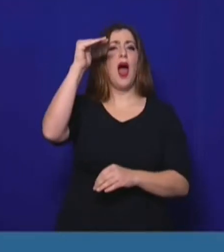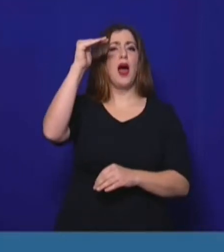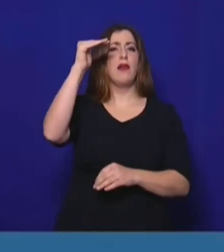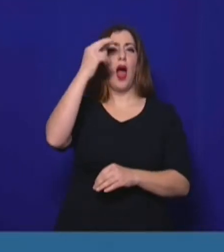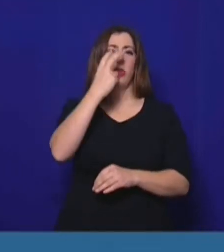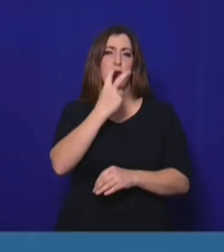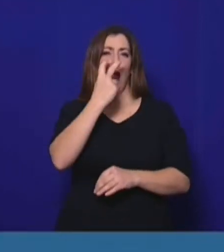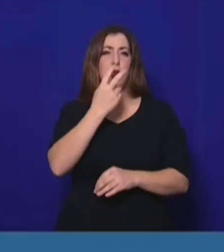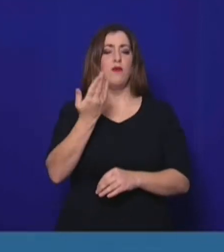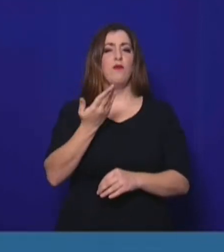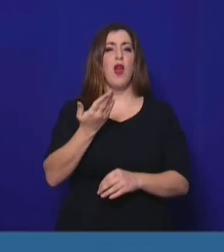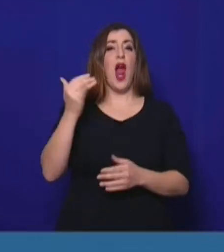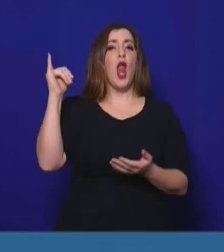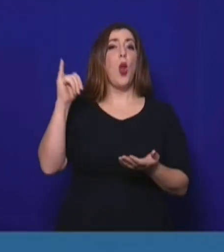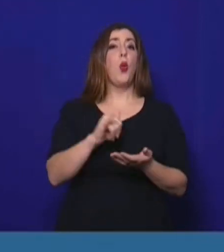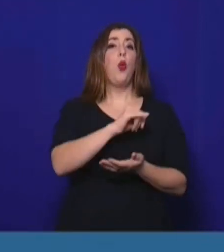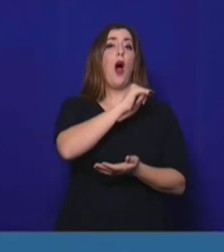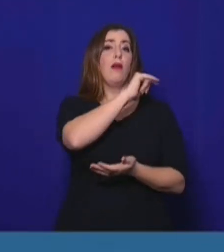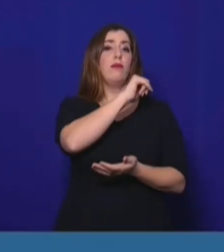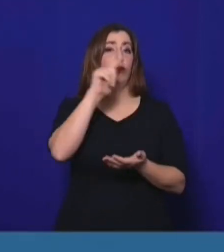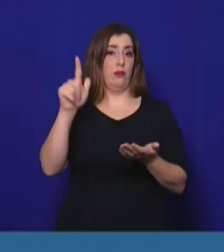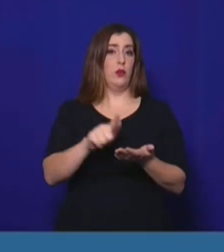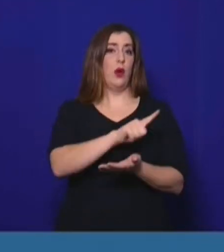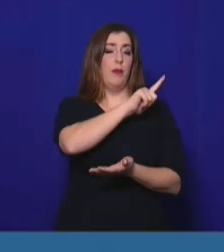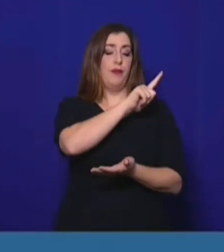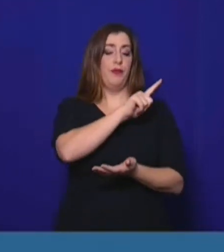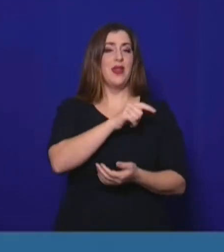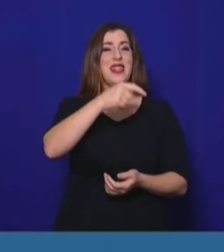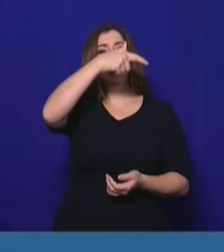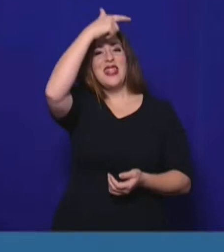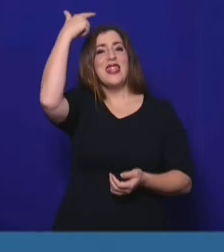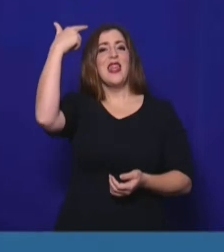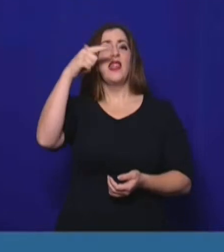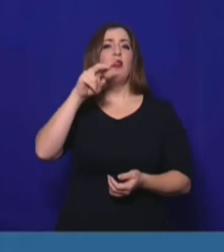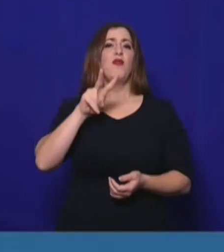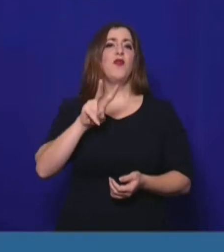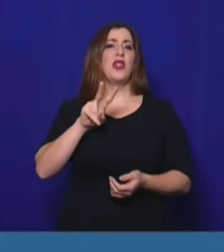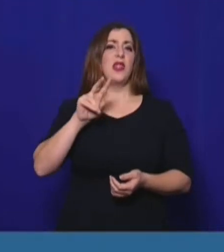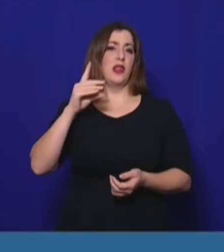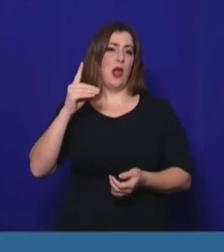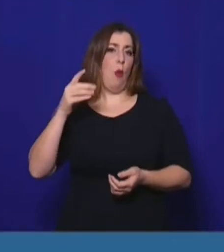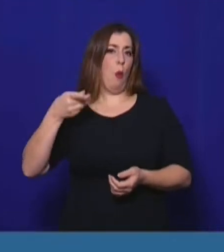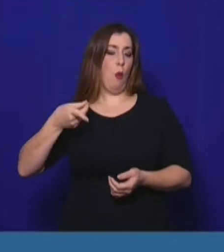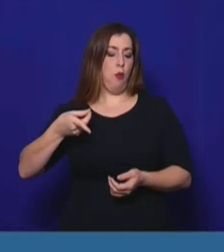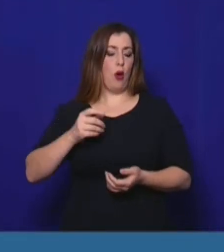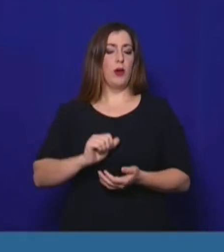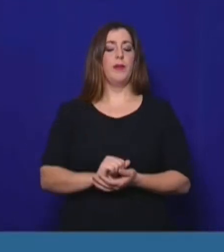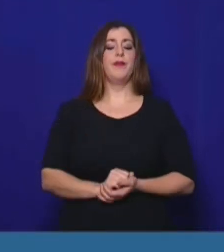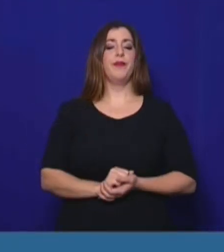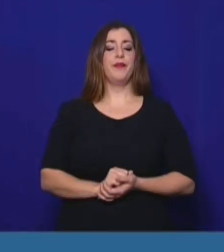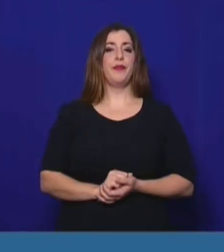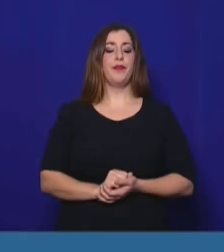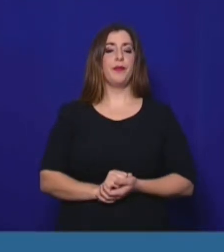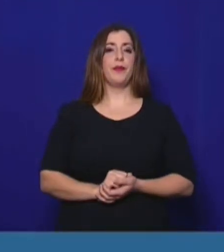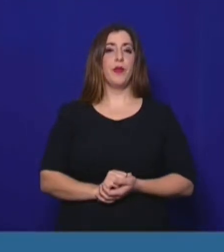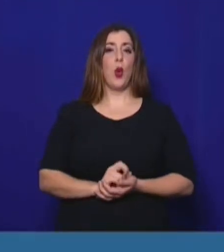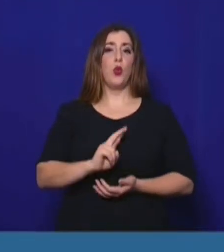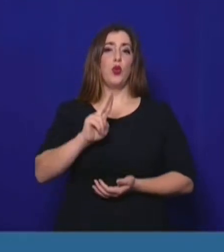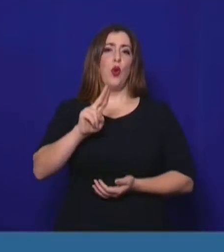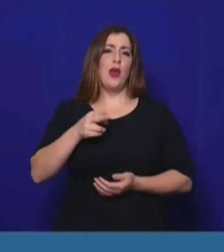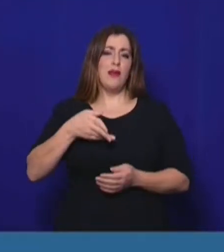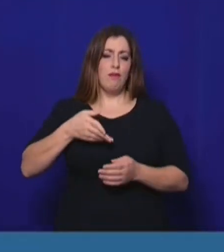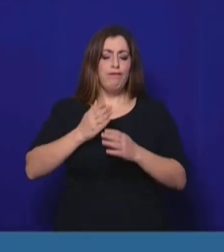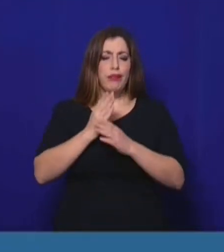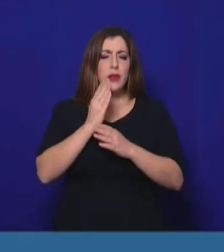dawk il-homes kemm dawk tal-gvern kif ukoll dawk privati. U wkoll issa bħalma rajtu